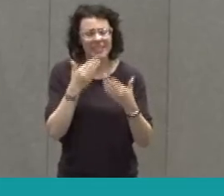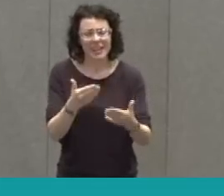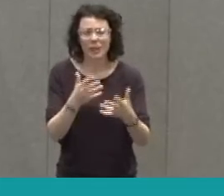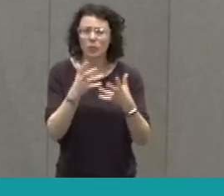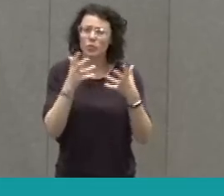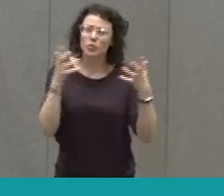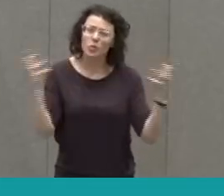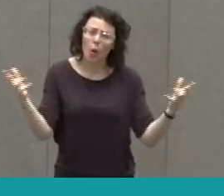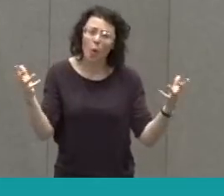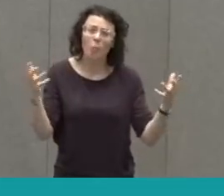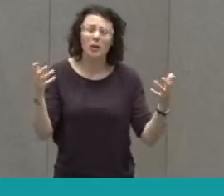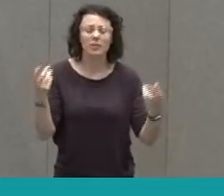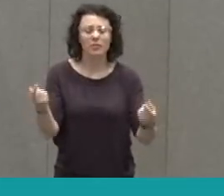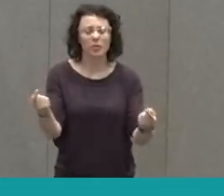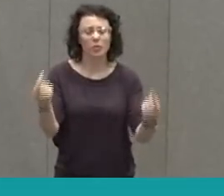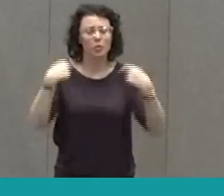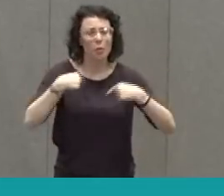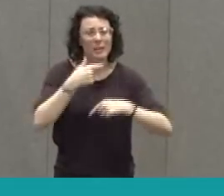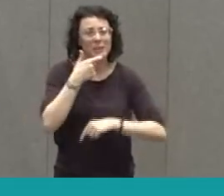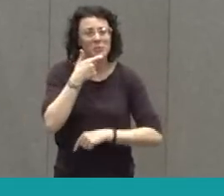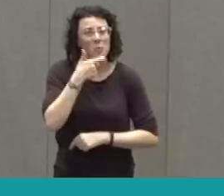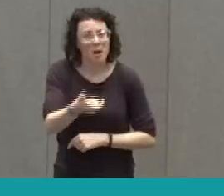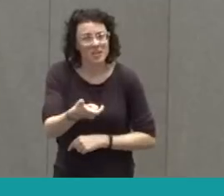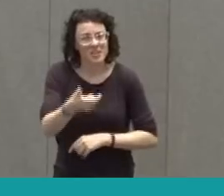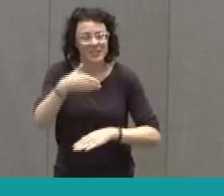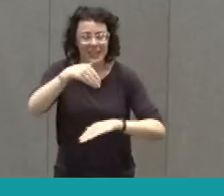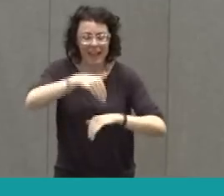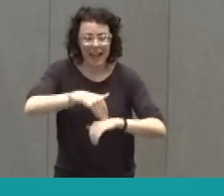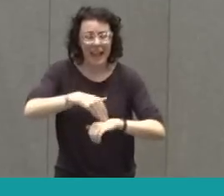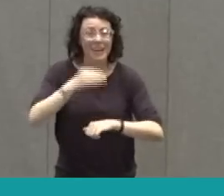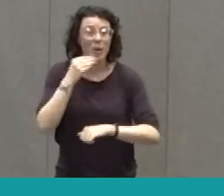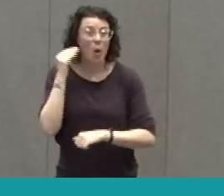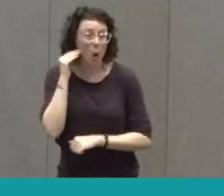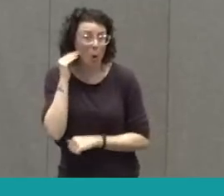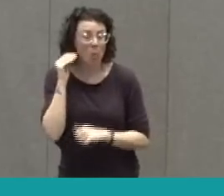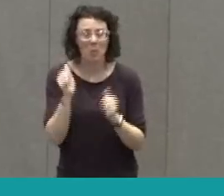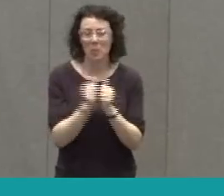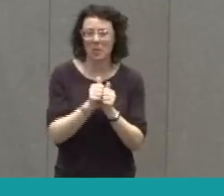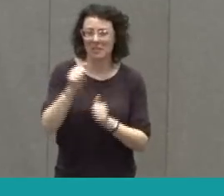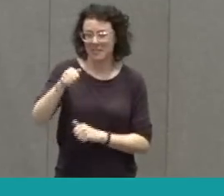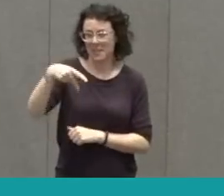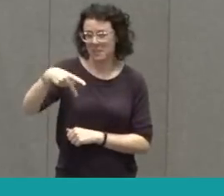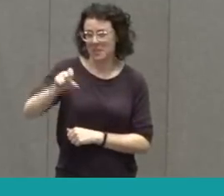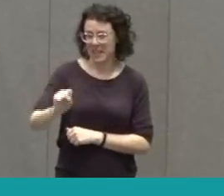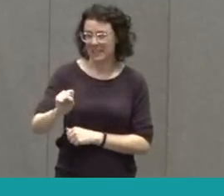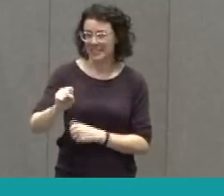this episode of At Home with APS. Have a great day.